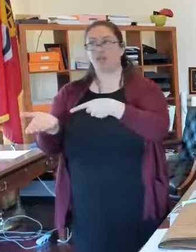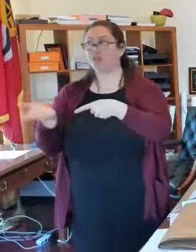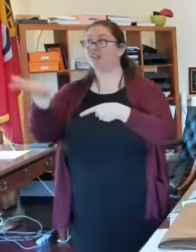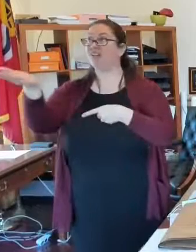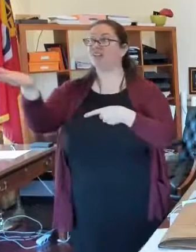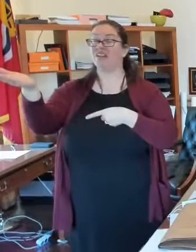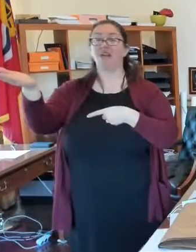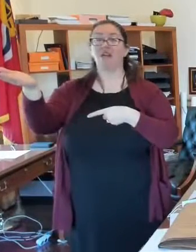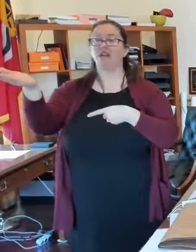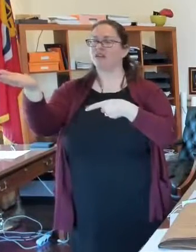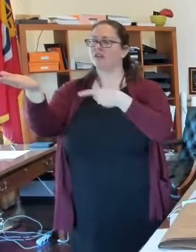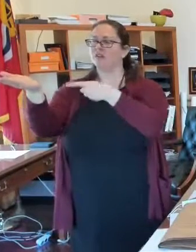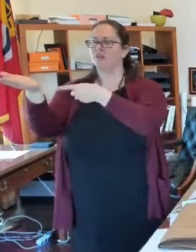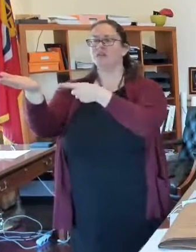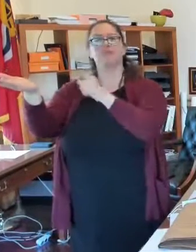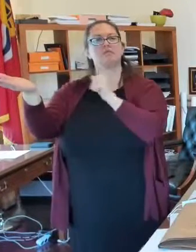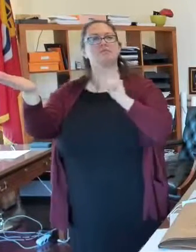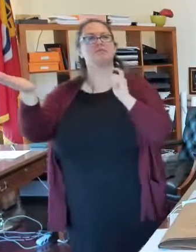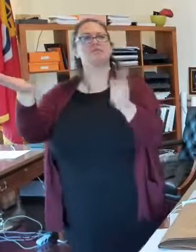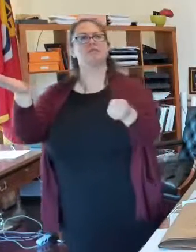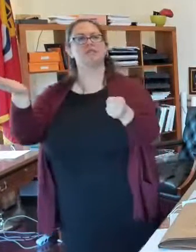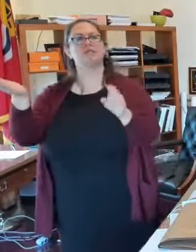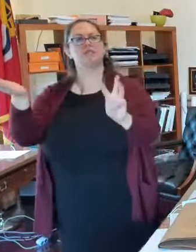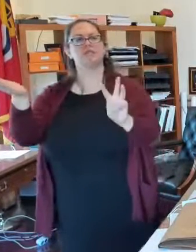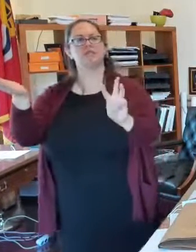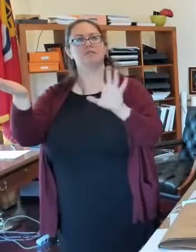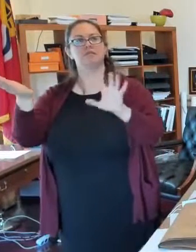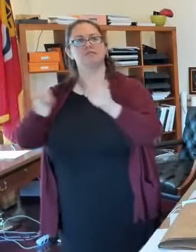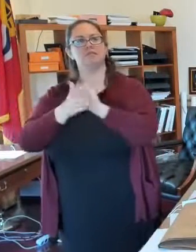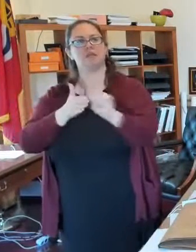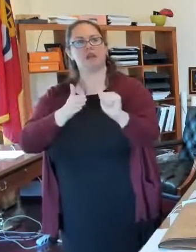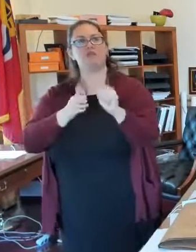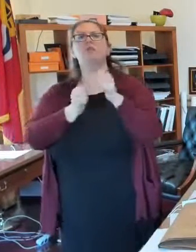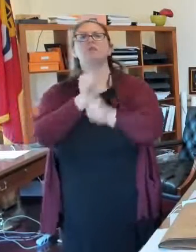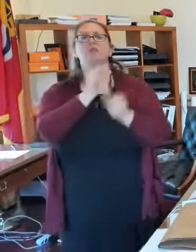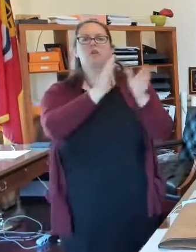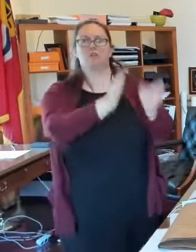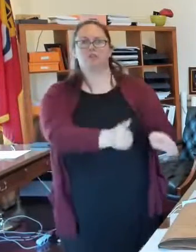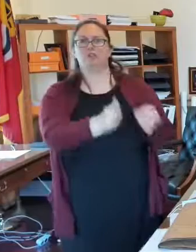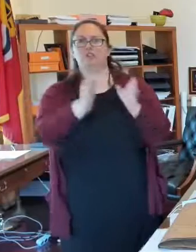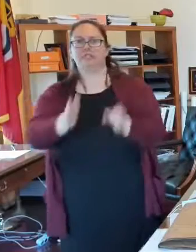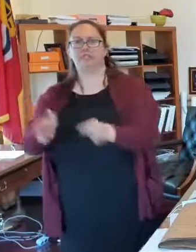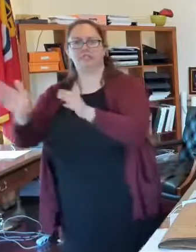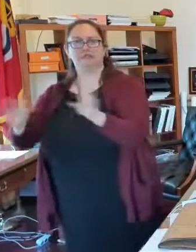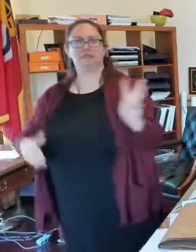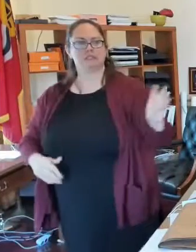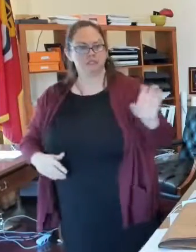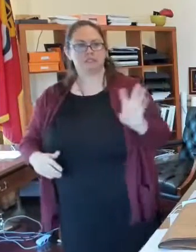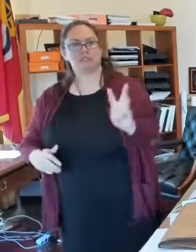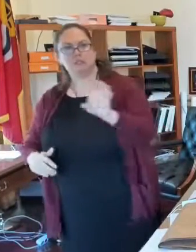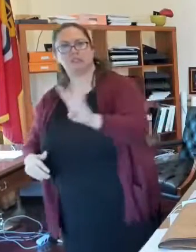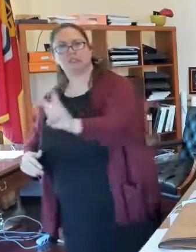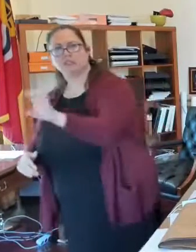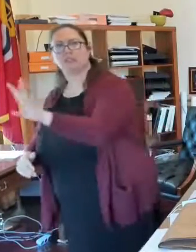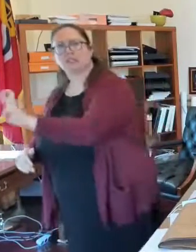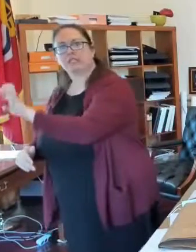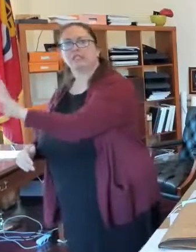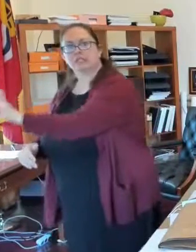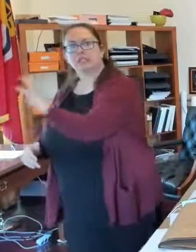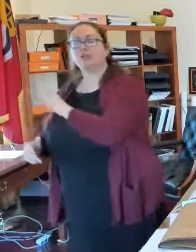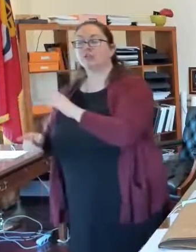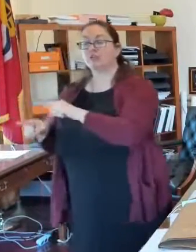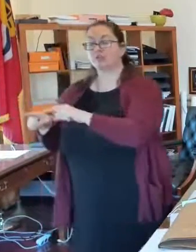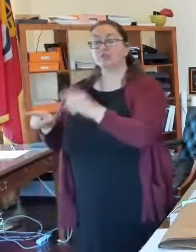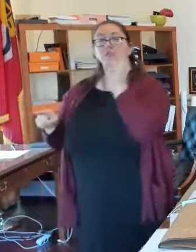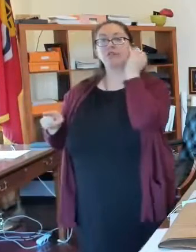provides for $600 per person for anyone who, as a